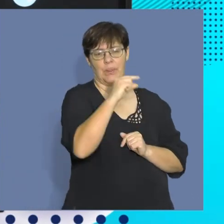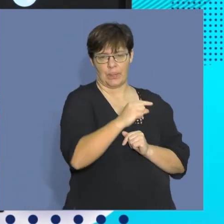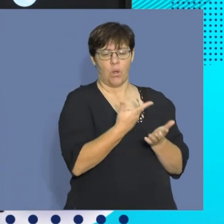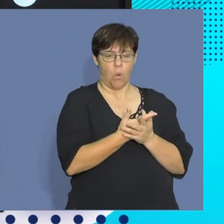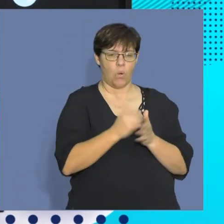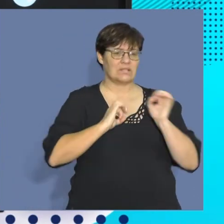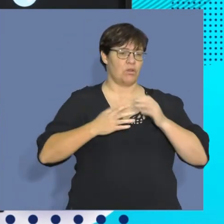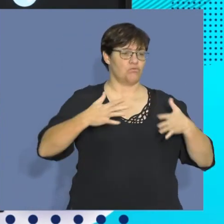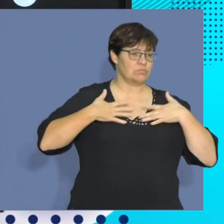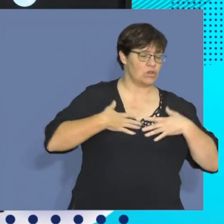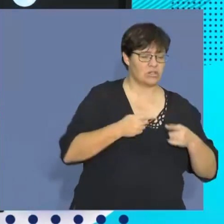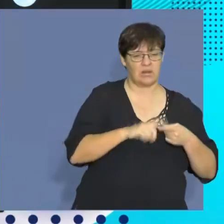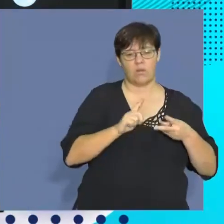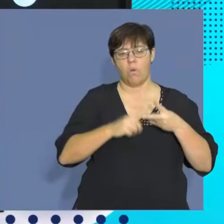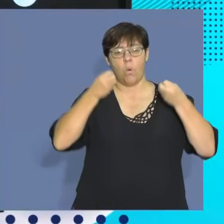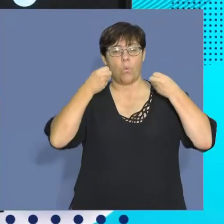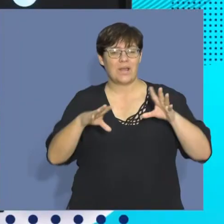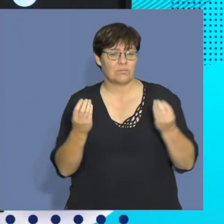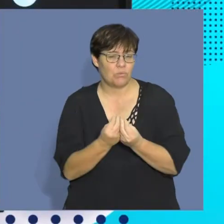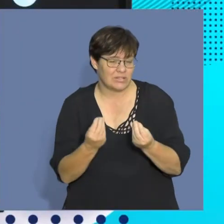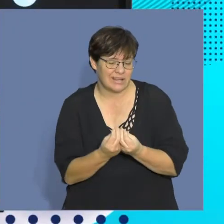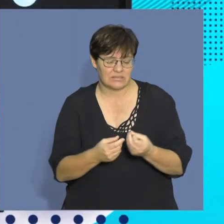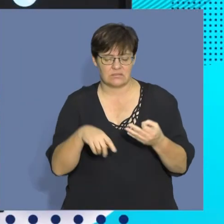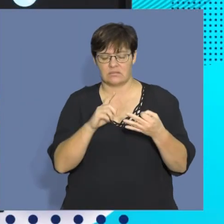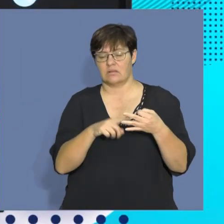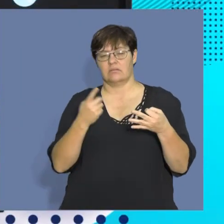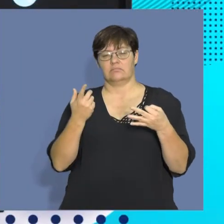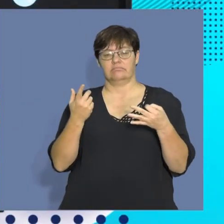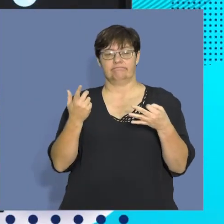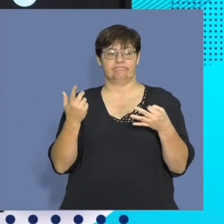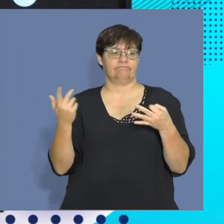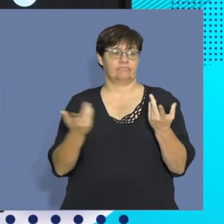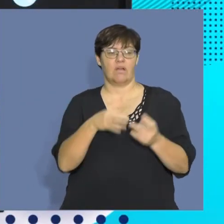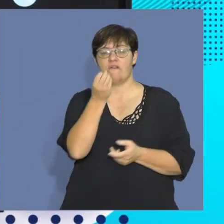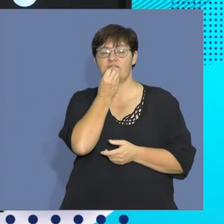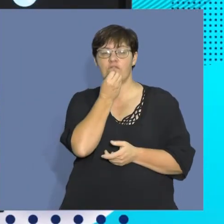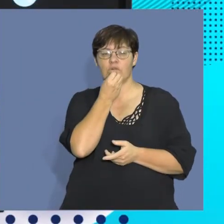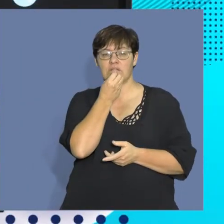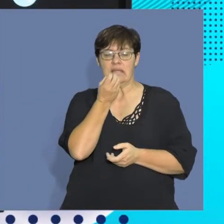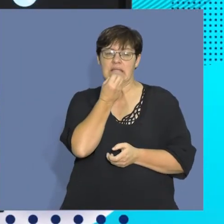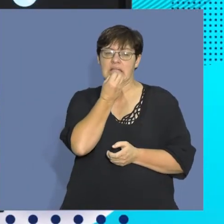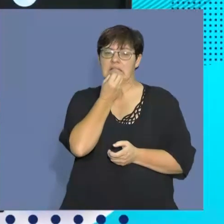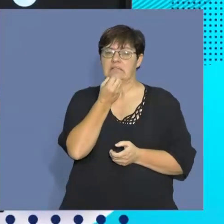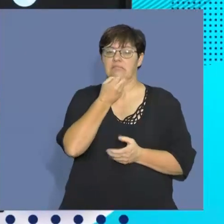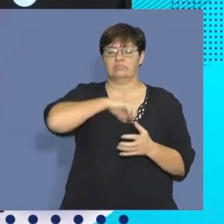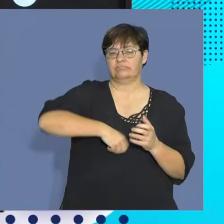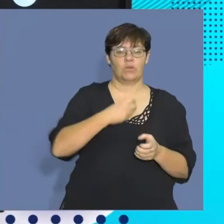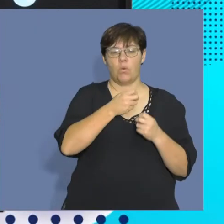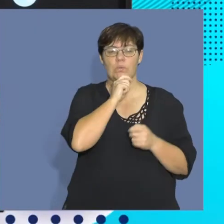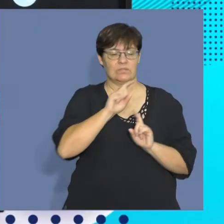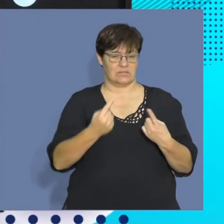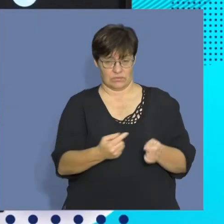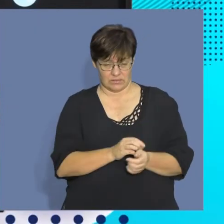respiration, cellular respiration. Some of it is lost as waste products. And some of it is lost in food that is